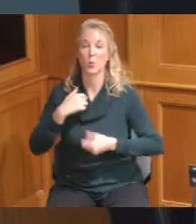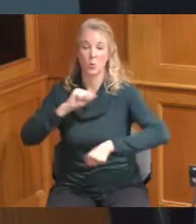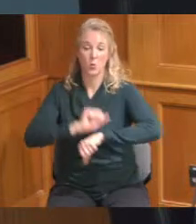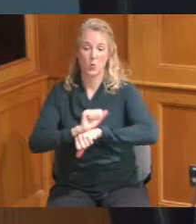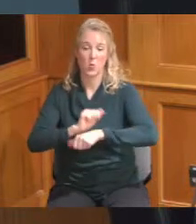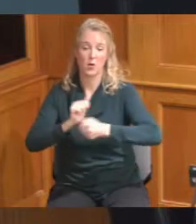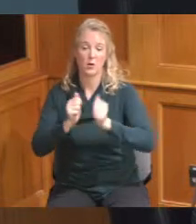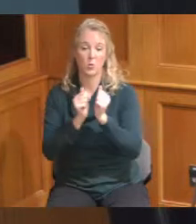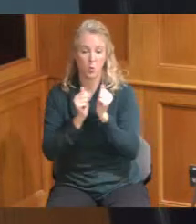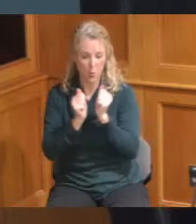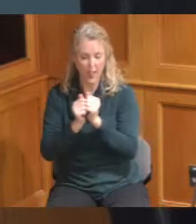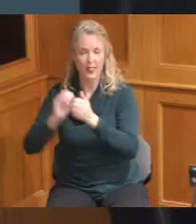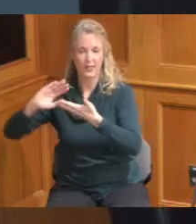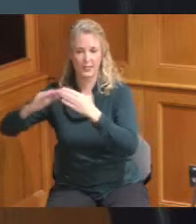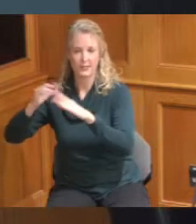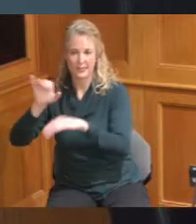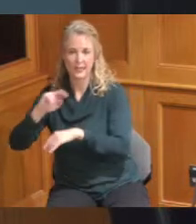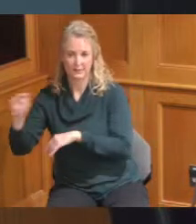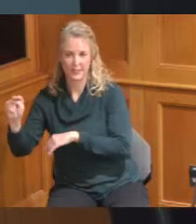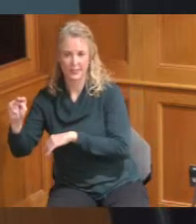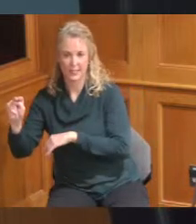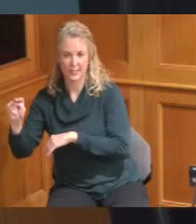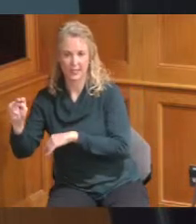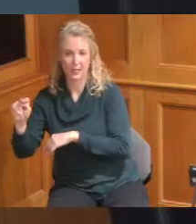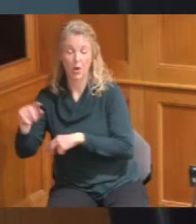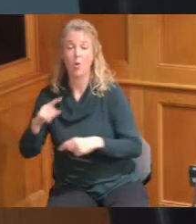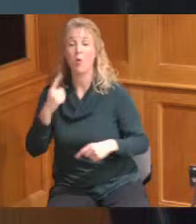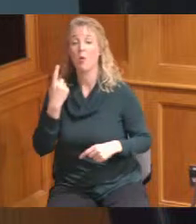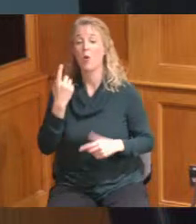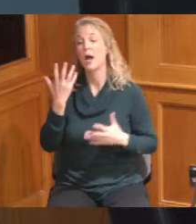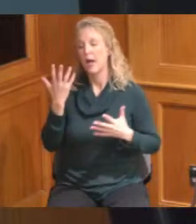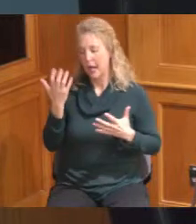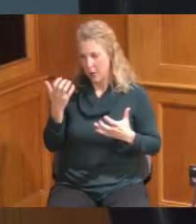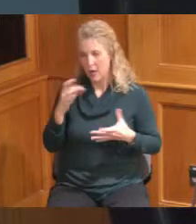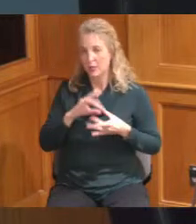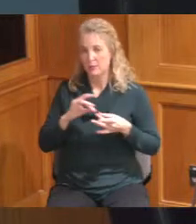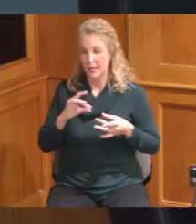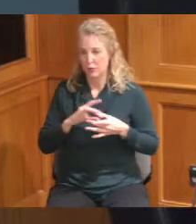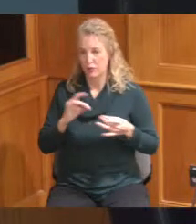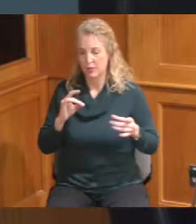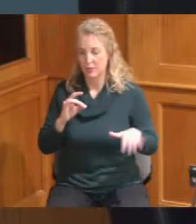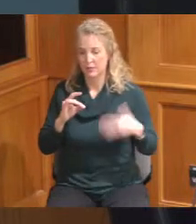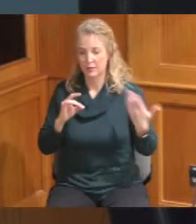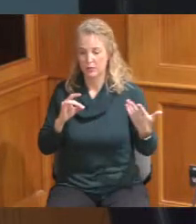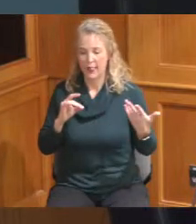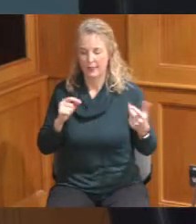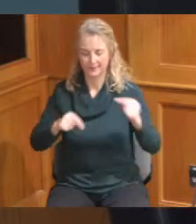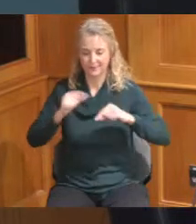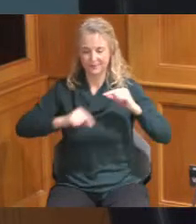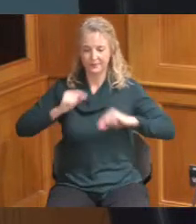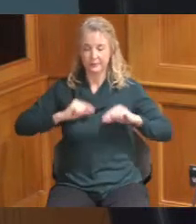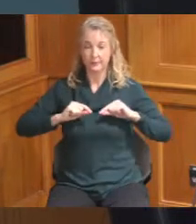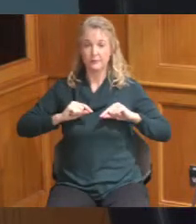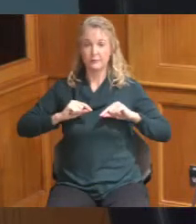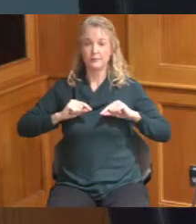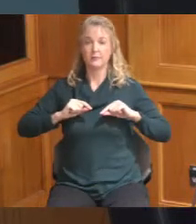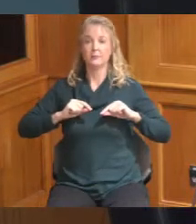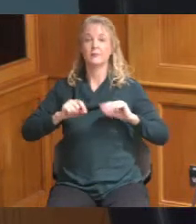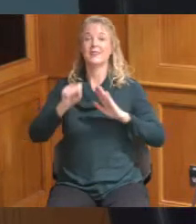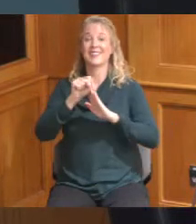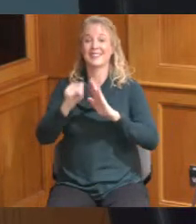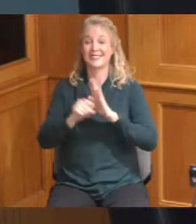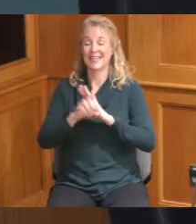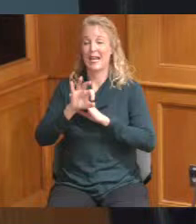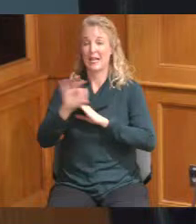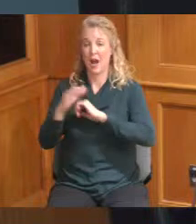collaboration with the City of Cincinnati on that. I too was going to talk about. Well, let me do. So just an announcement. State of the County. I